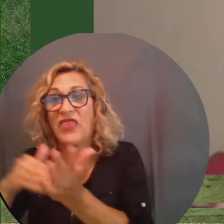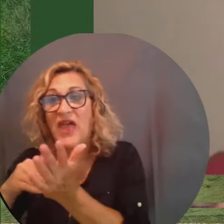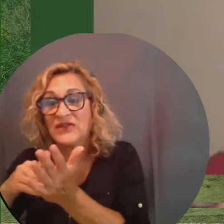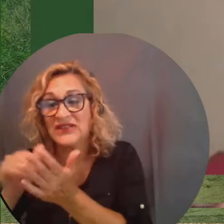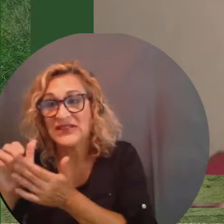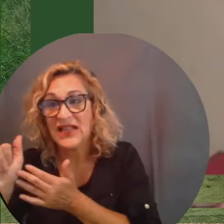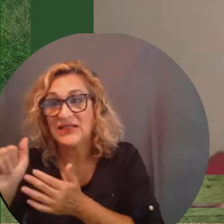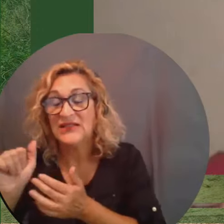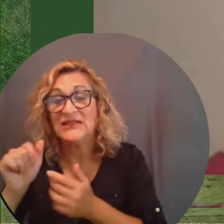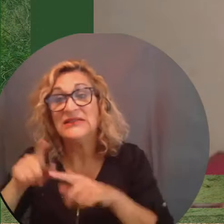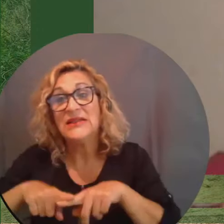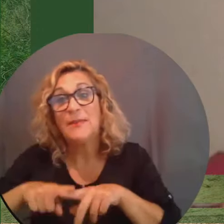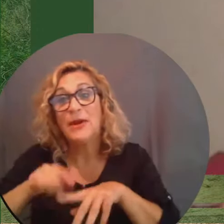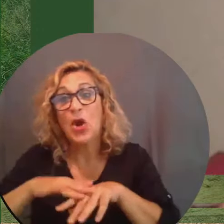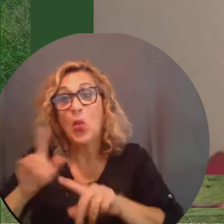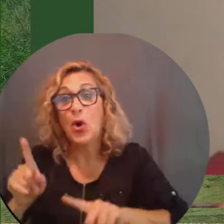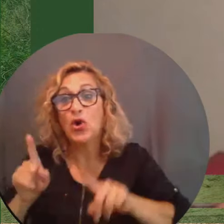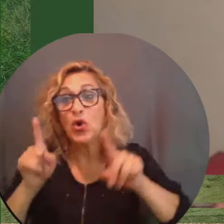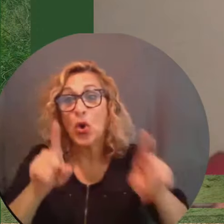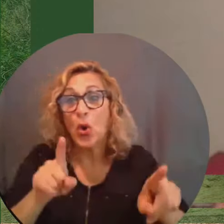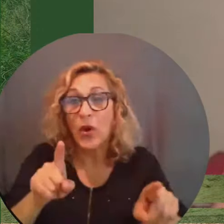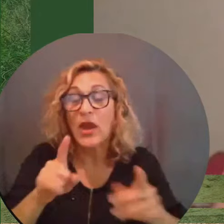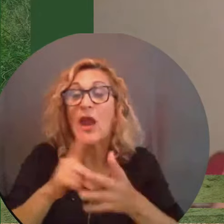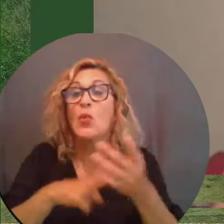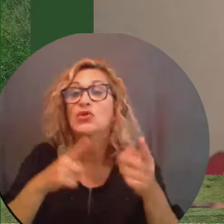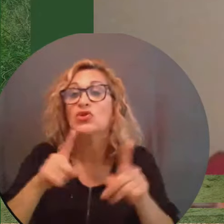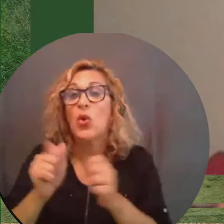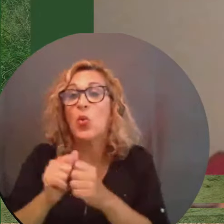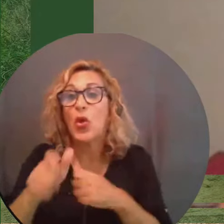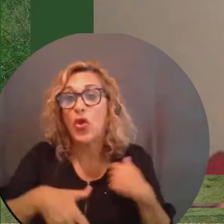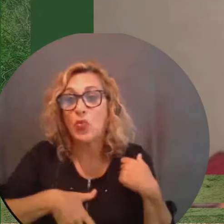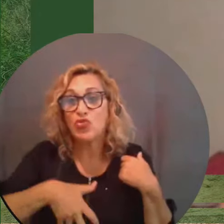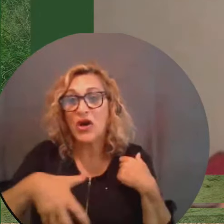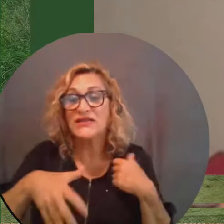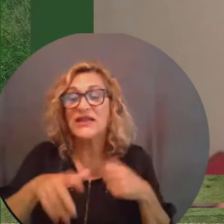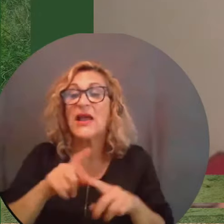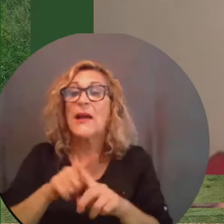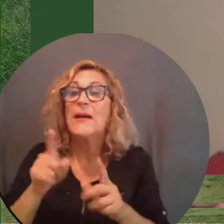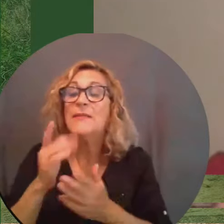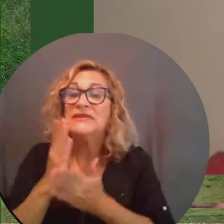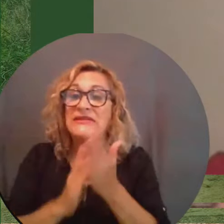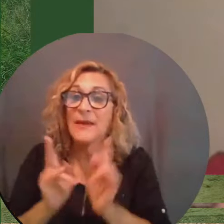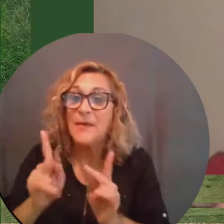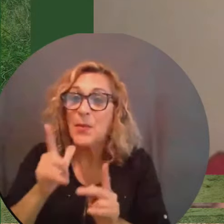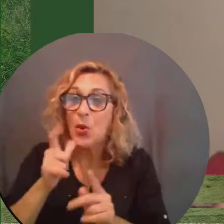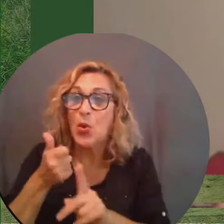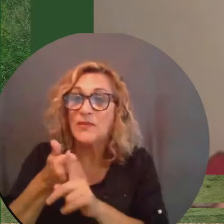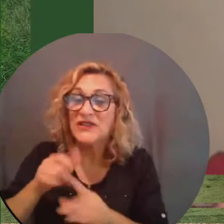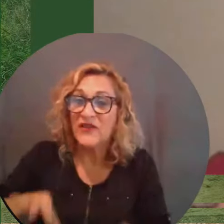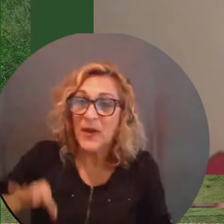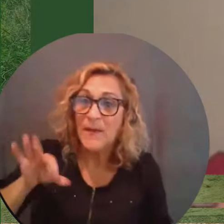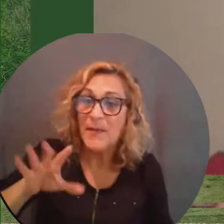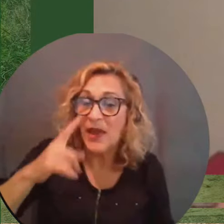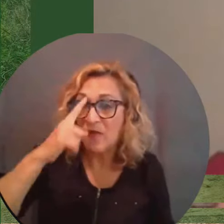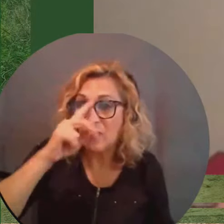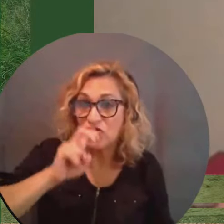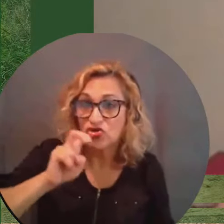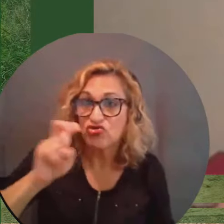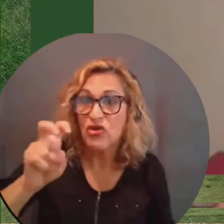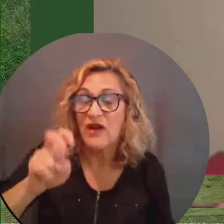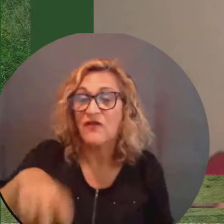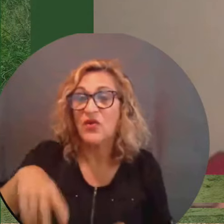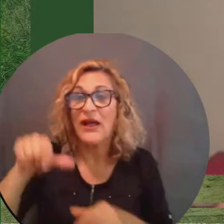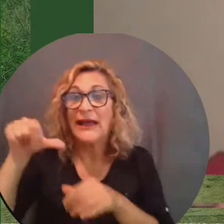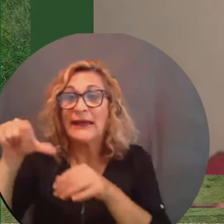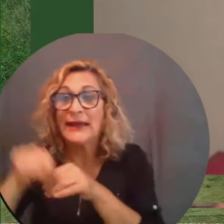depending on where you're going and what's going on with your pregnancy. But people are also having to pay for travel, either gas to get out of state